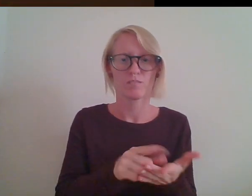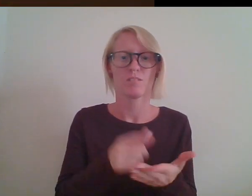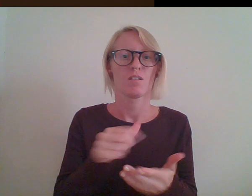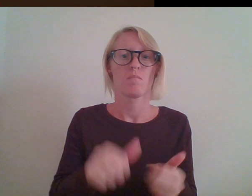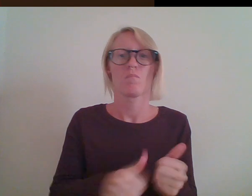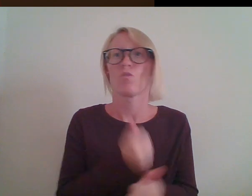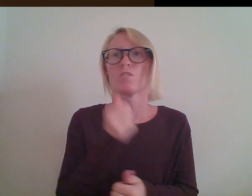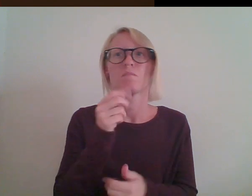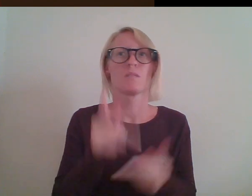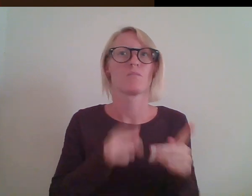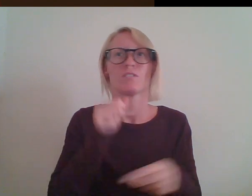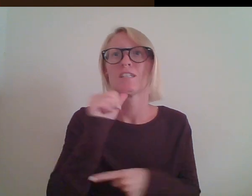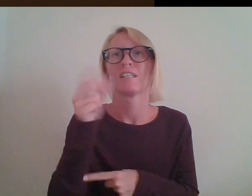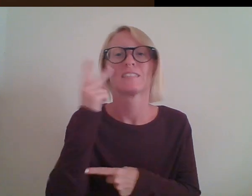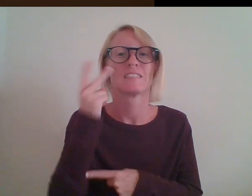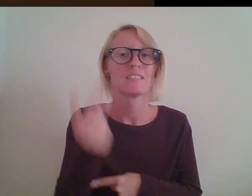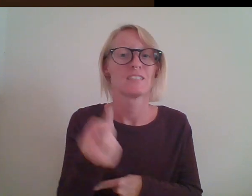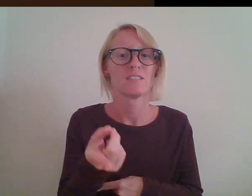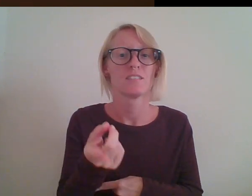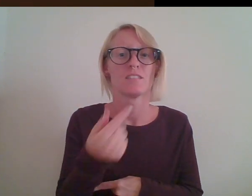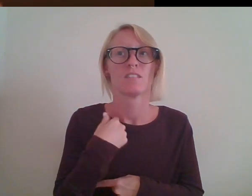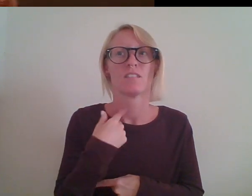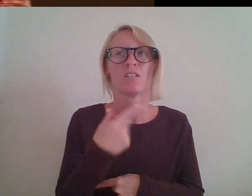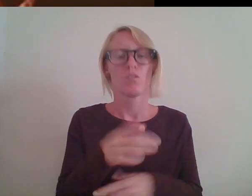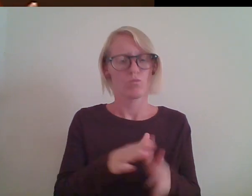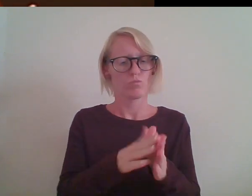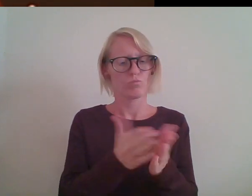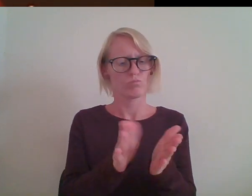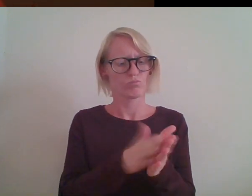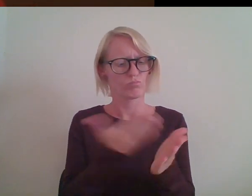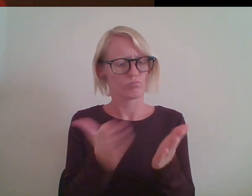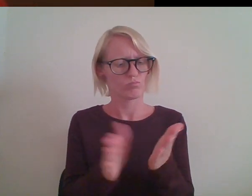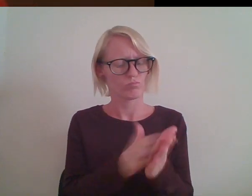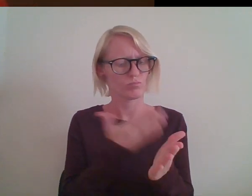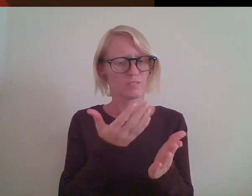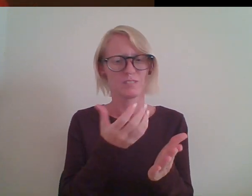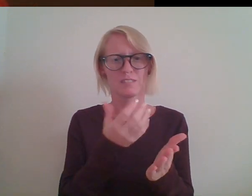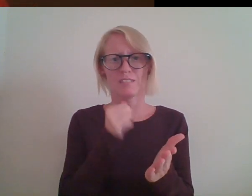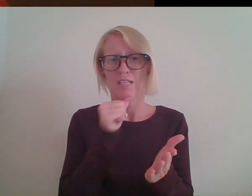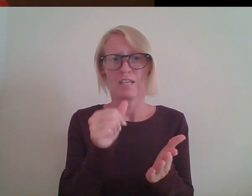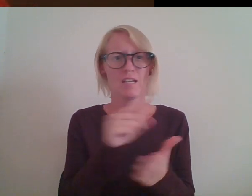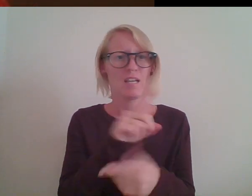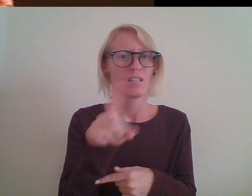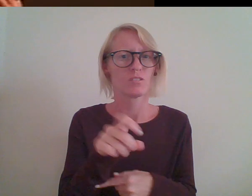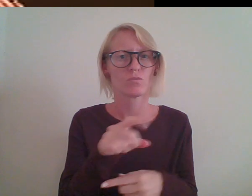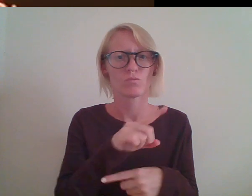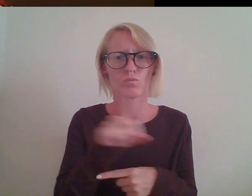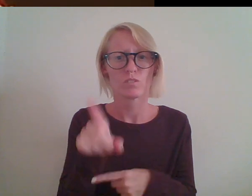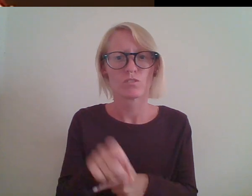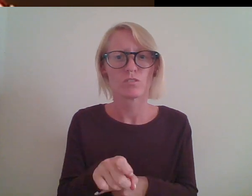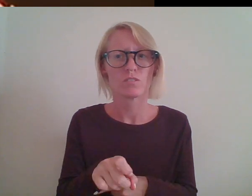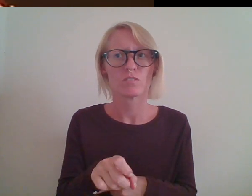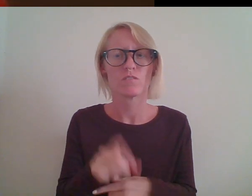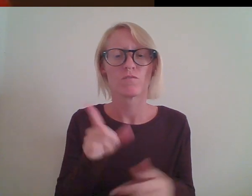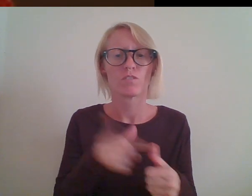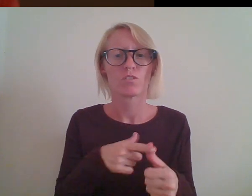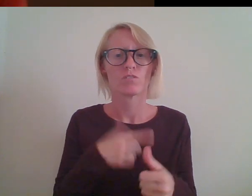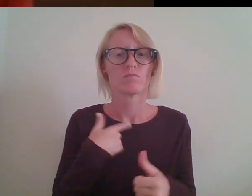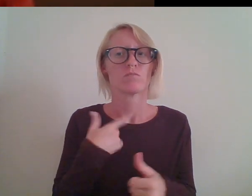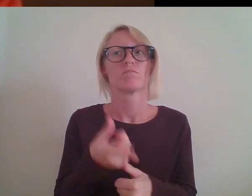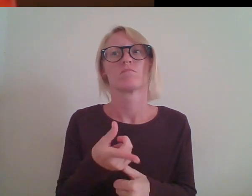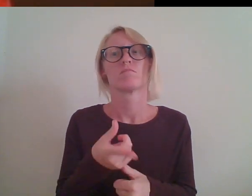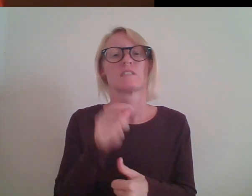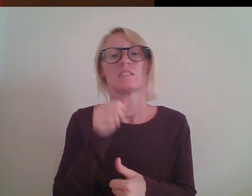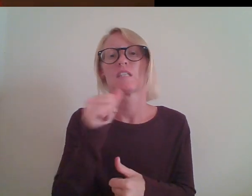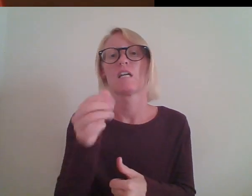go through a book without asking questions first, you kind of skizz over the content. You don't have the search mechanism going,